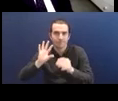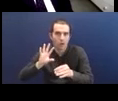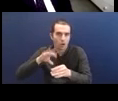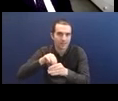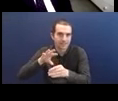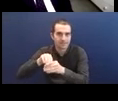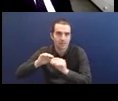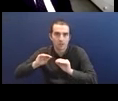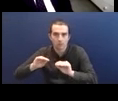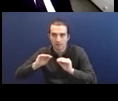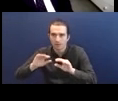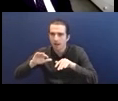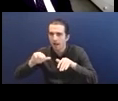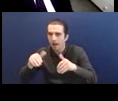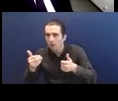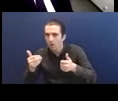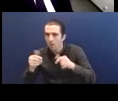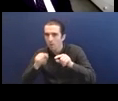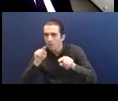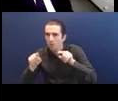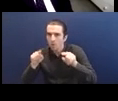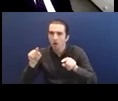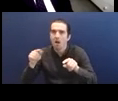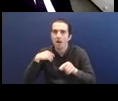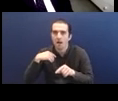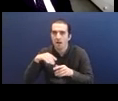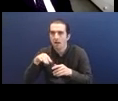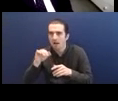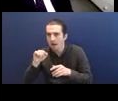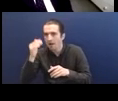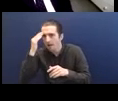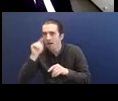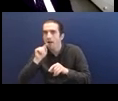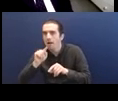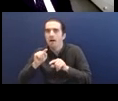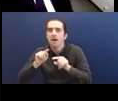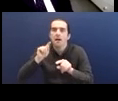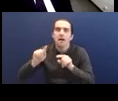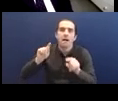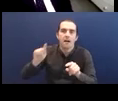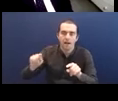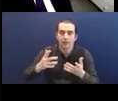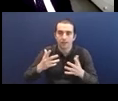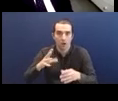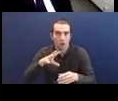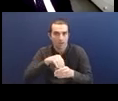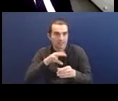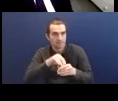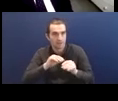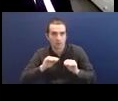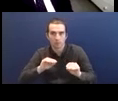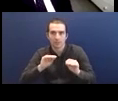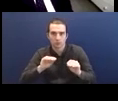where our kids move from our school to through those schools. So we interact with them all the time. We share